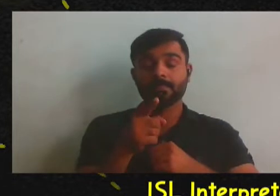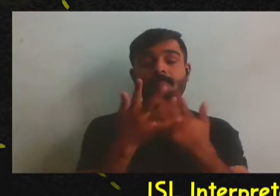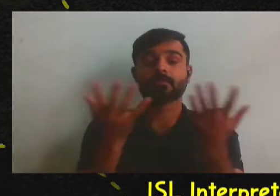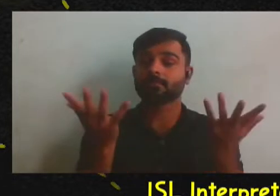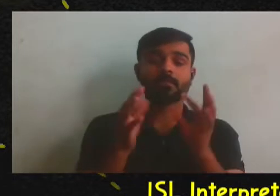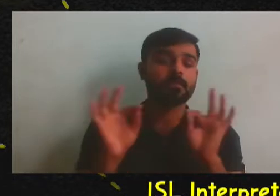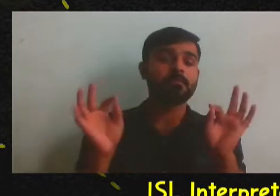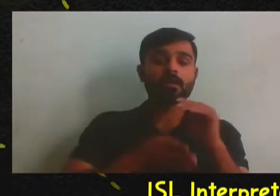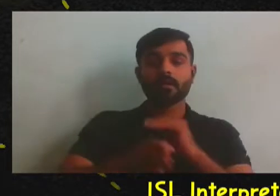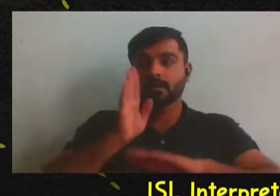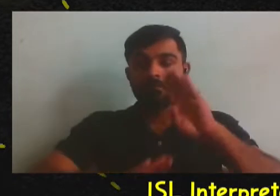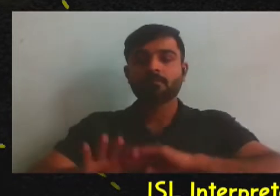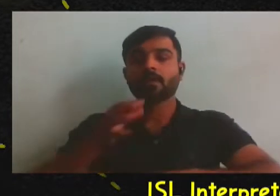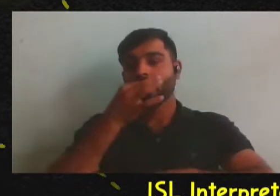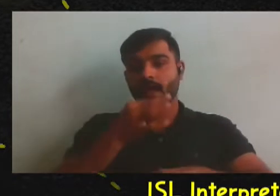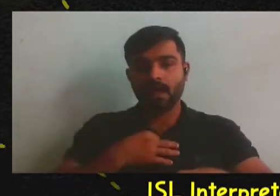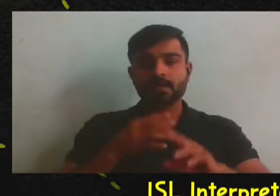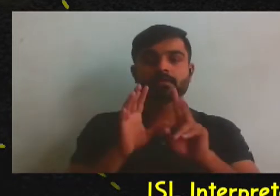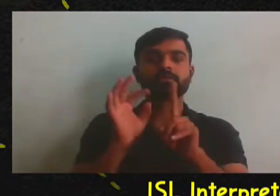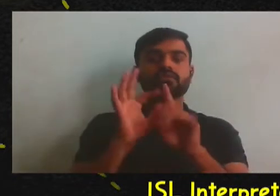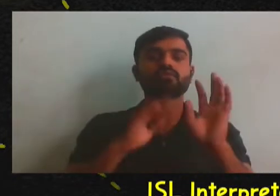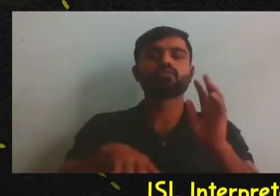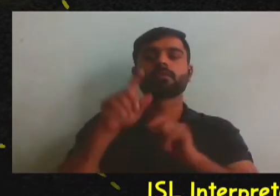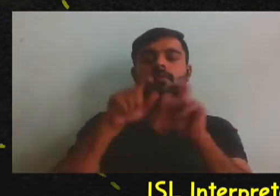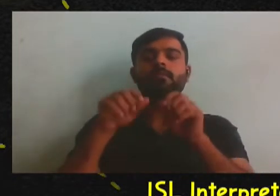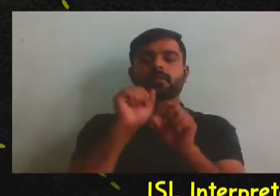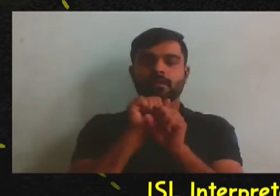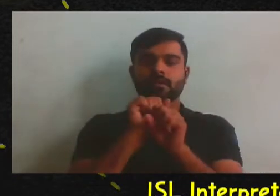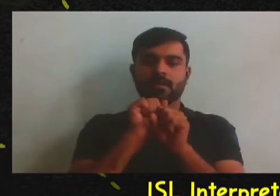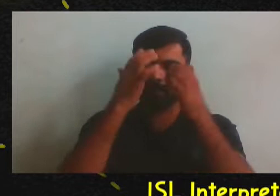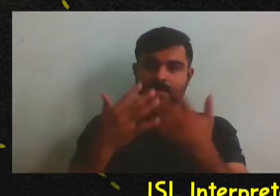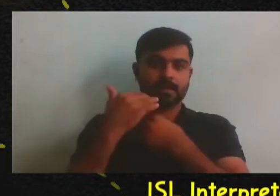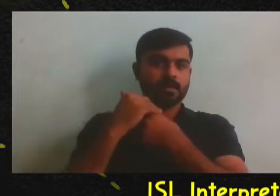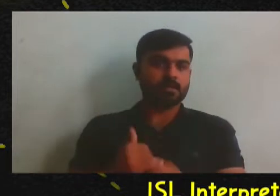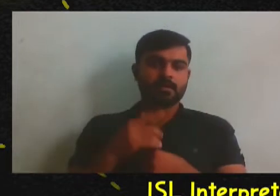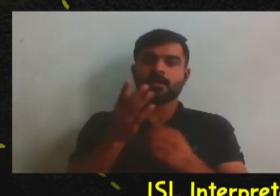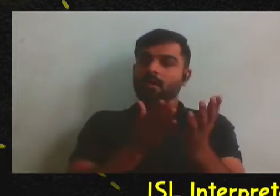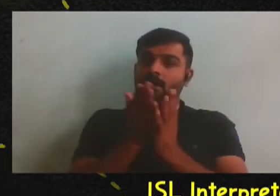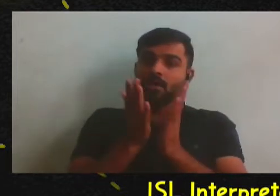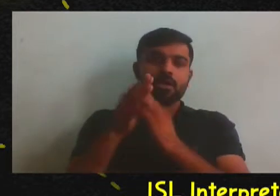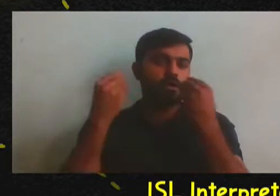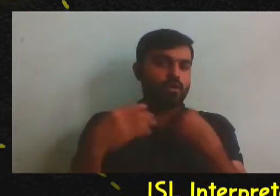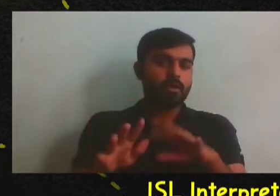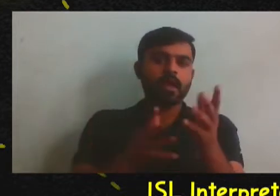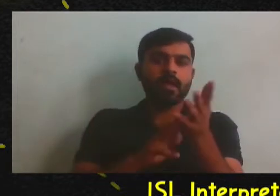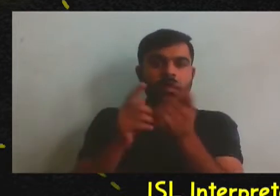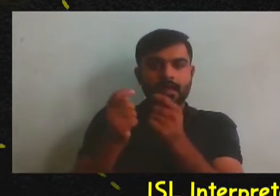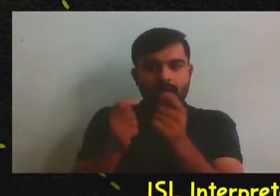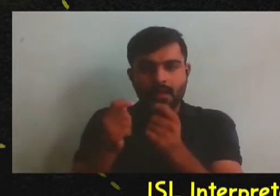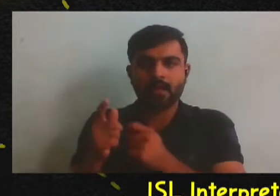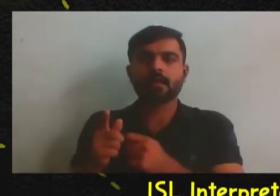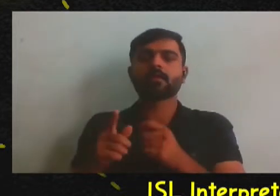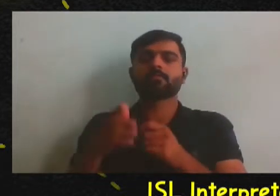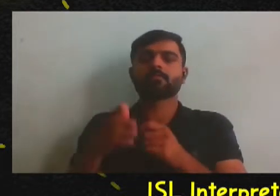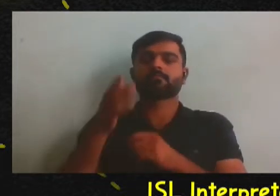go and ask for an antidepressant simply because you've been diagnosed with depression, right? There are ways to handle it. There is this obsession